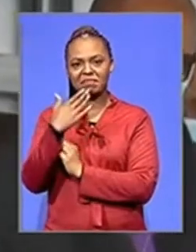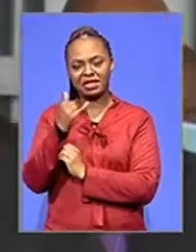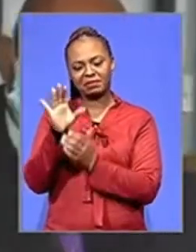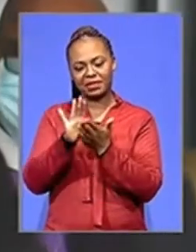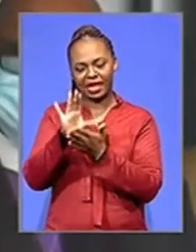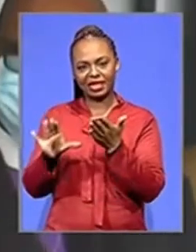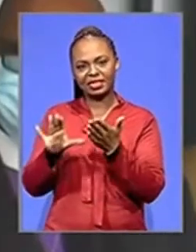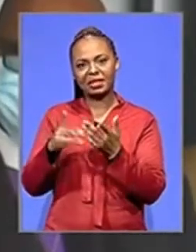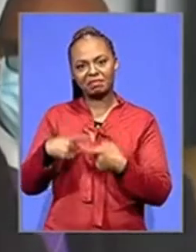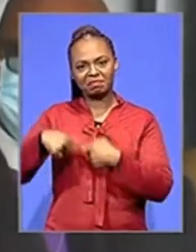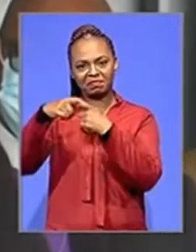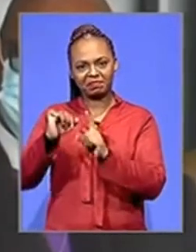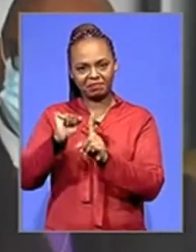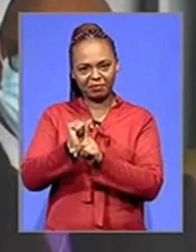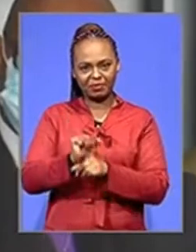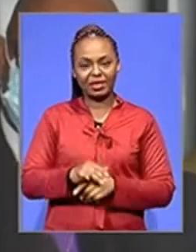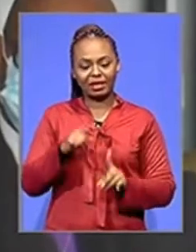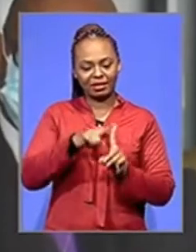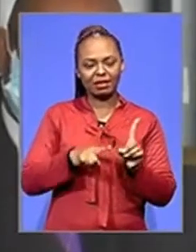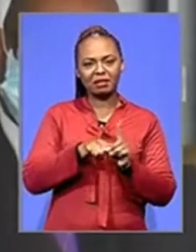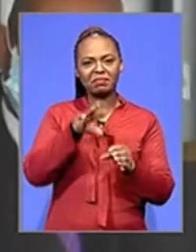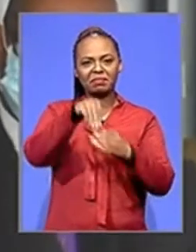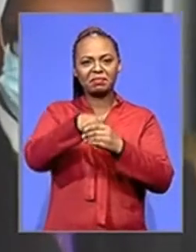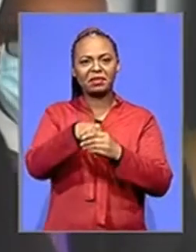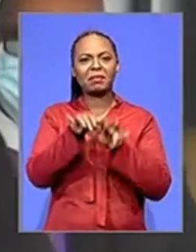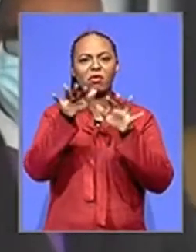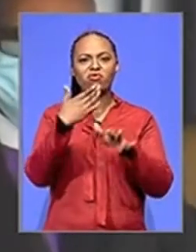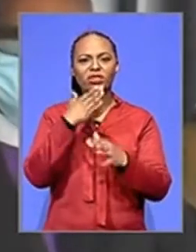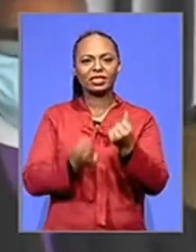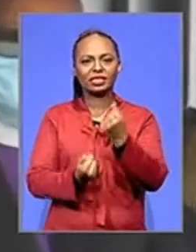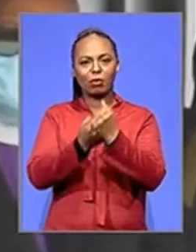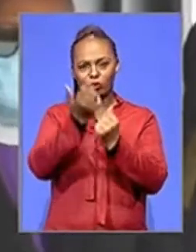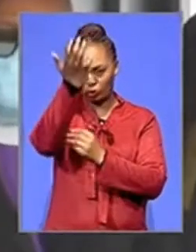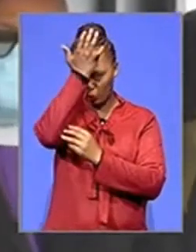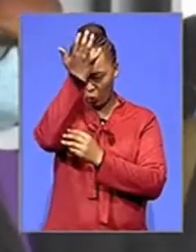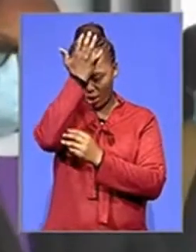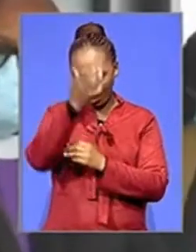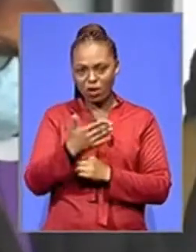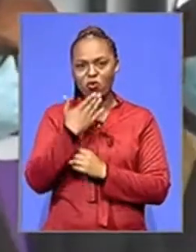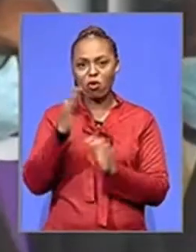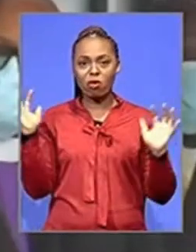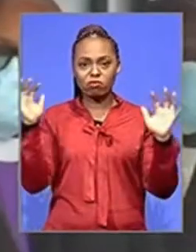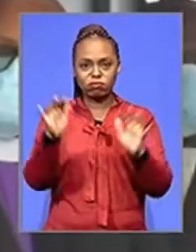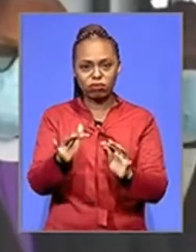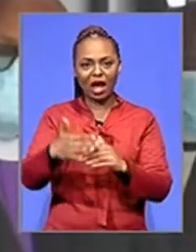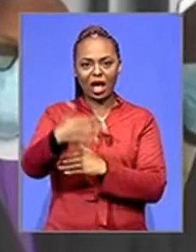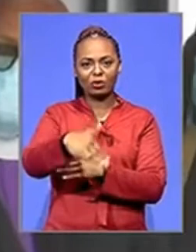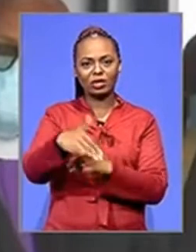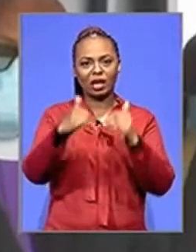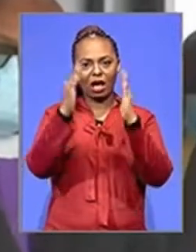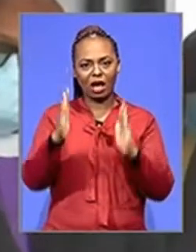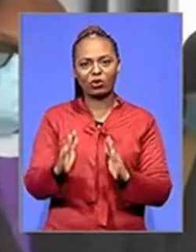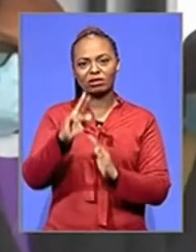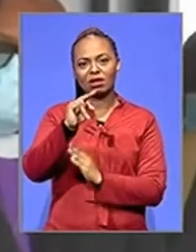thoko. Niehaus e be e le karolo ya bathekgi ba Zuma ba makgolokgolo ba beng ba kgobokane ka ntle ga legae la Zuma